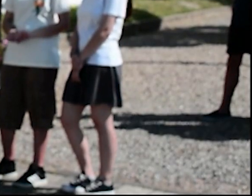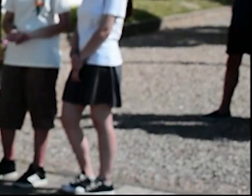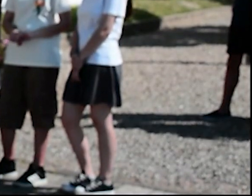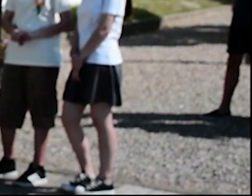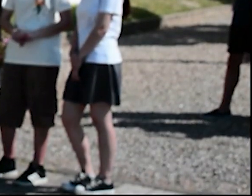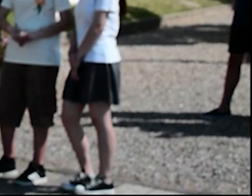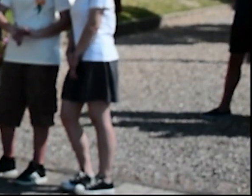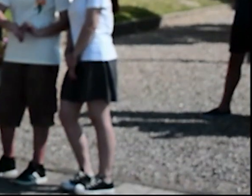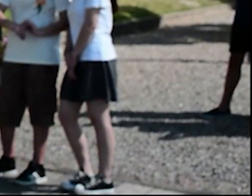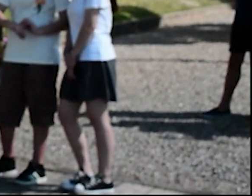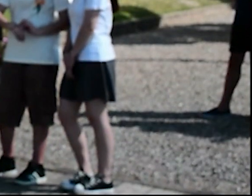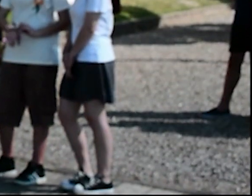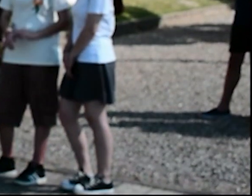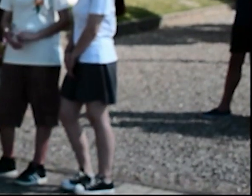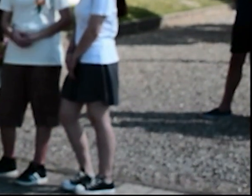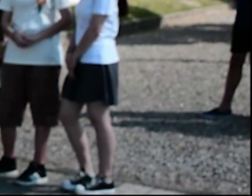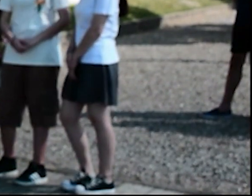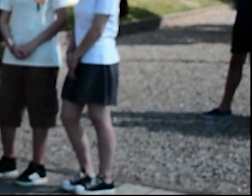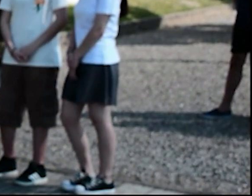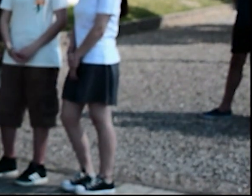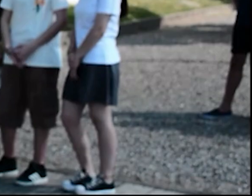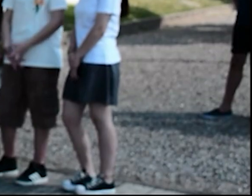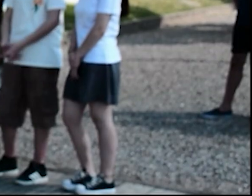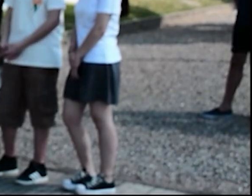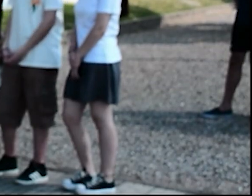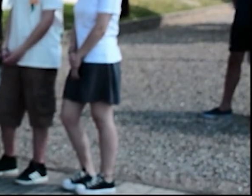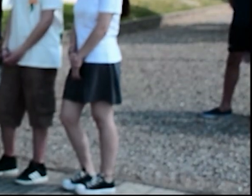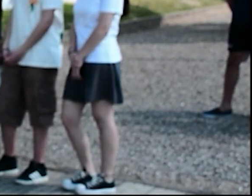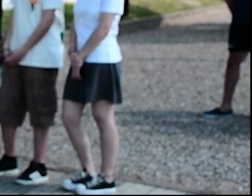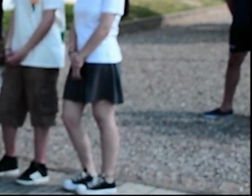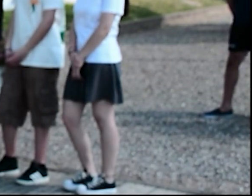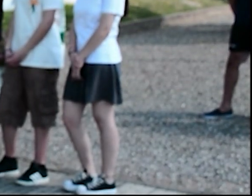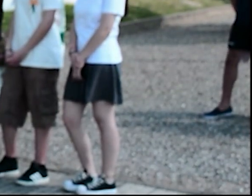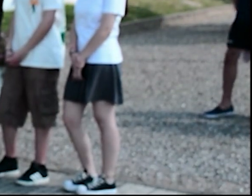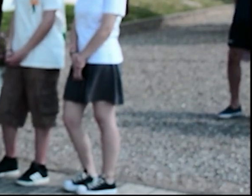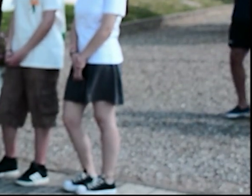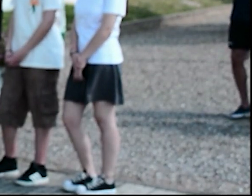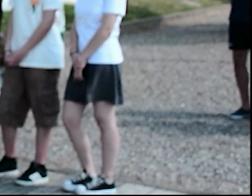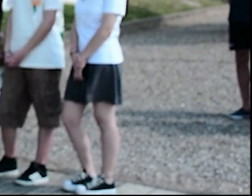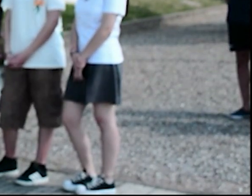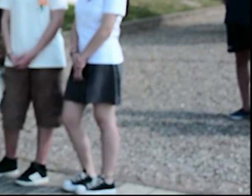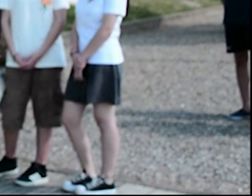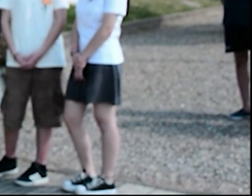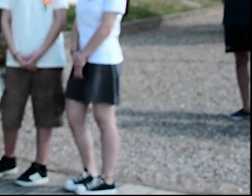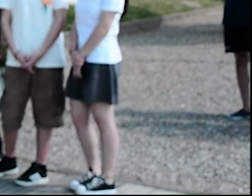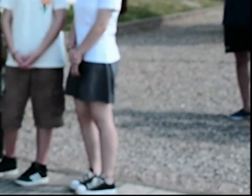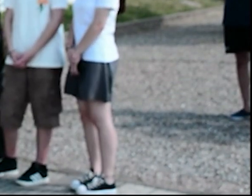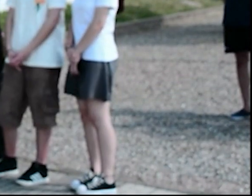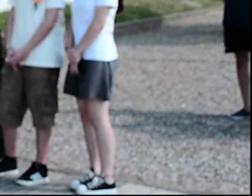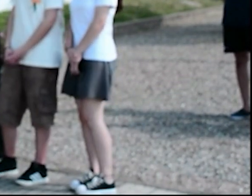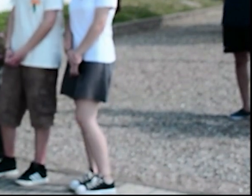an Art Deco architectural style cross. On the sides, you can see palm leaves, symbols of